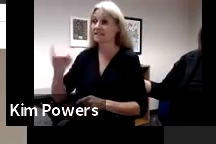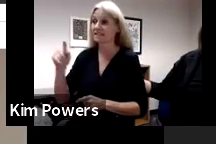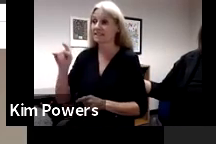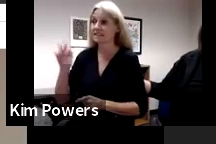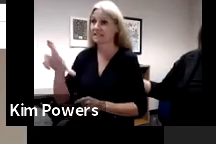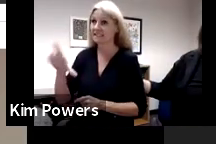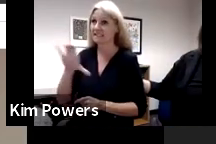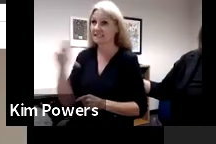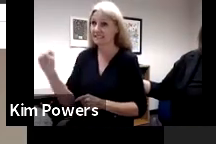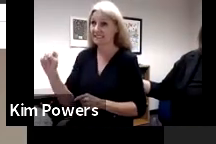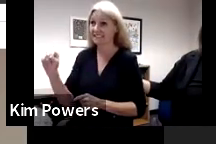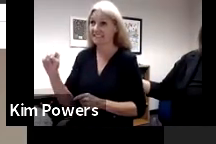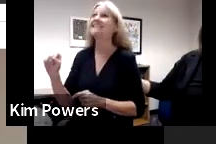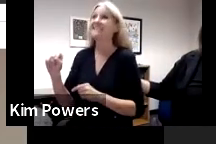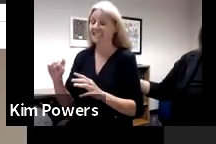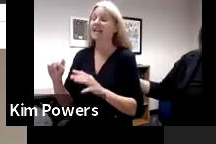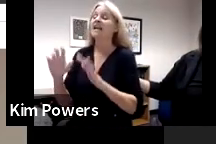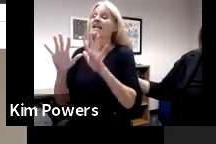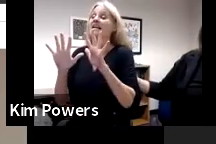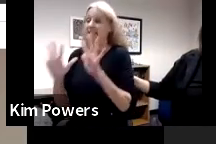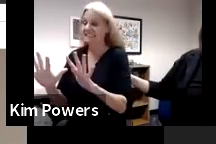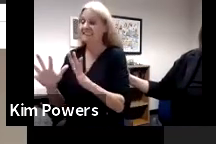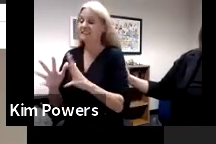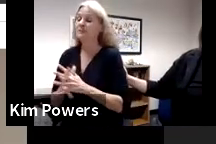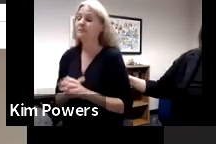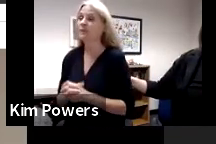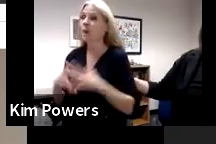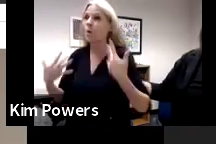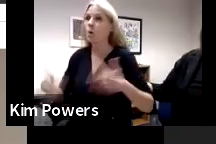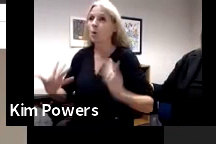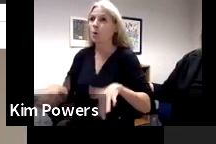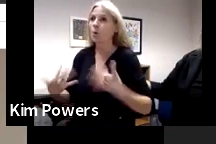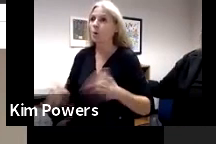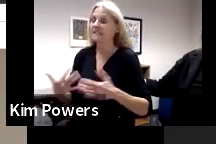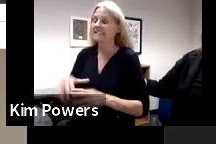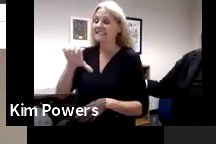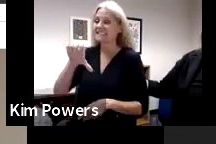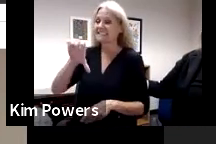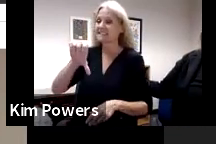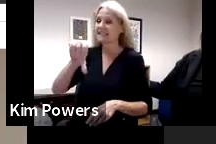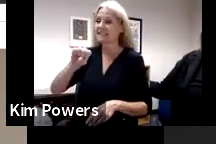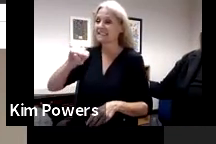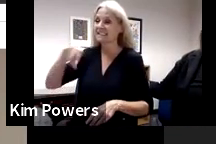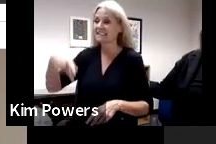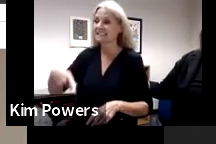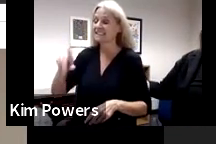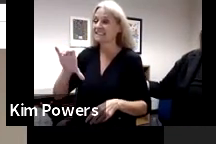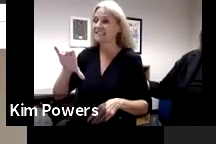currently accepted term is CN or co-navigator. Now,